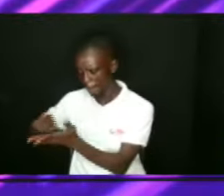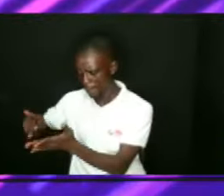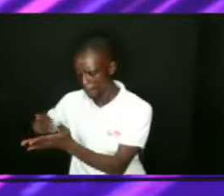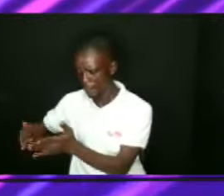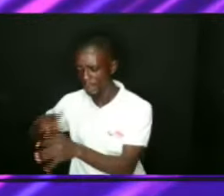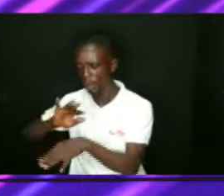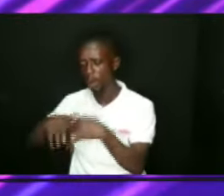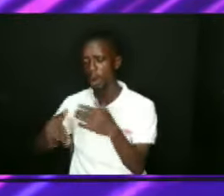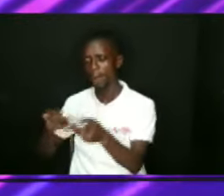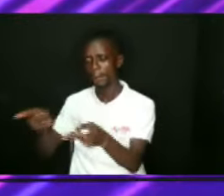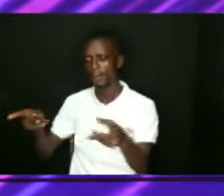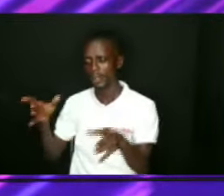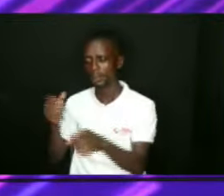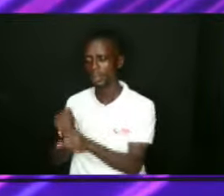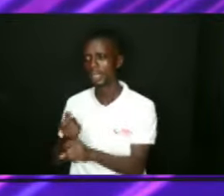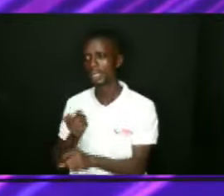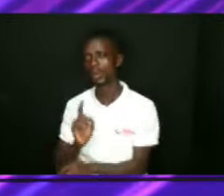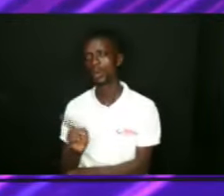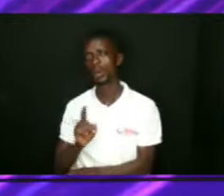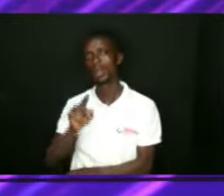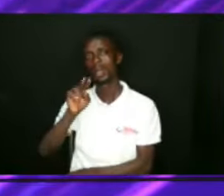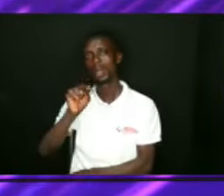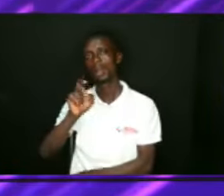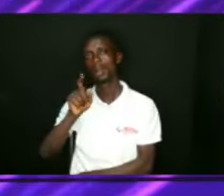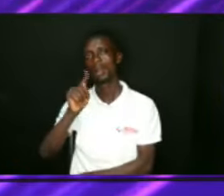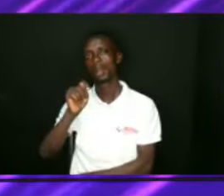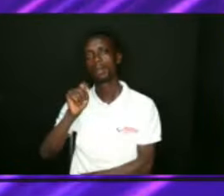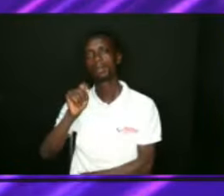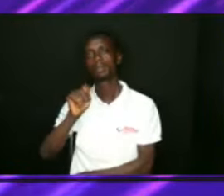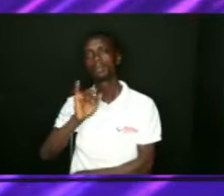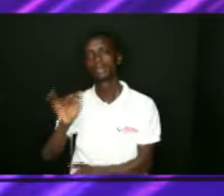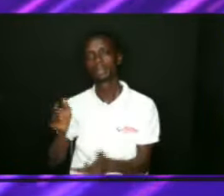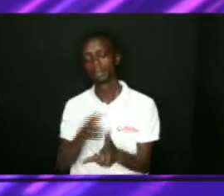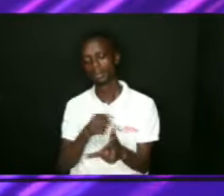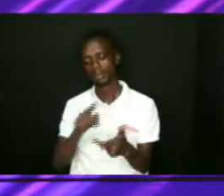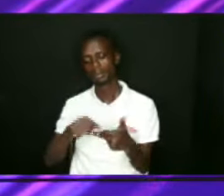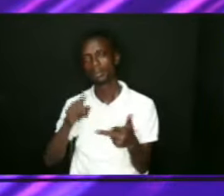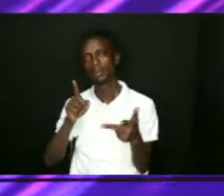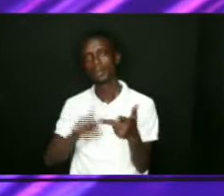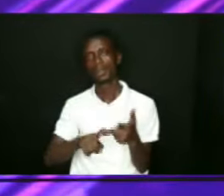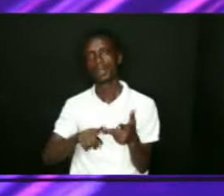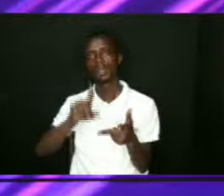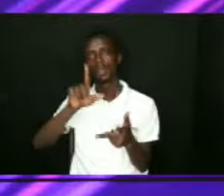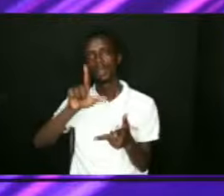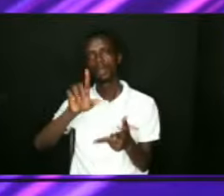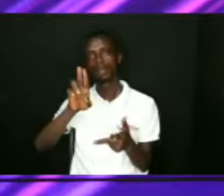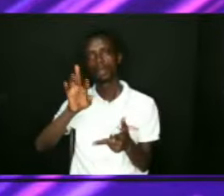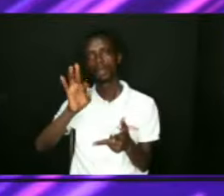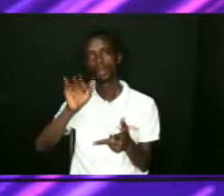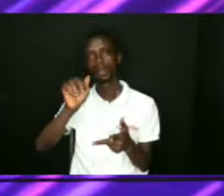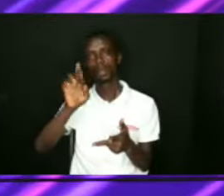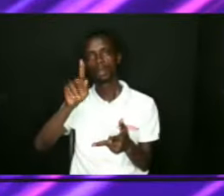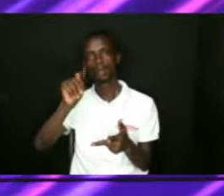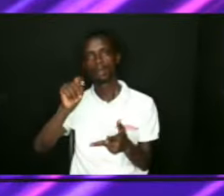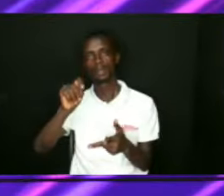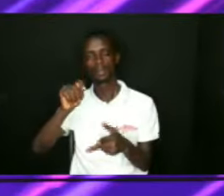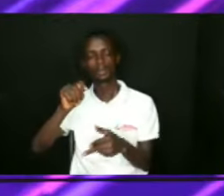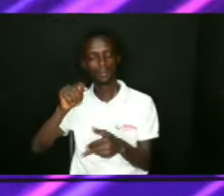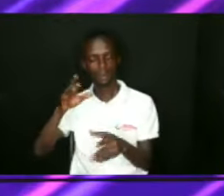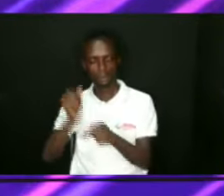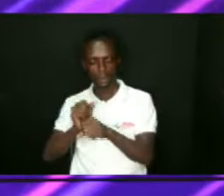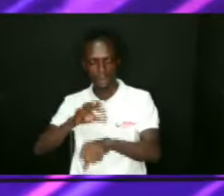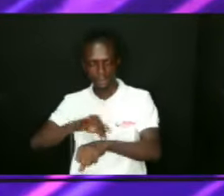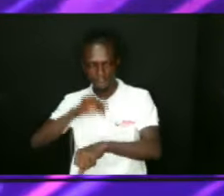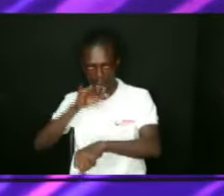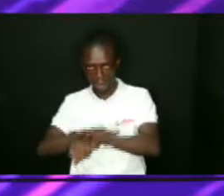all about Next Computers. Lufa Tablet and Syrup is saying that once you test for malaria and you are looking for